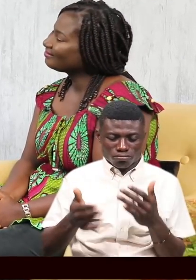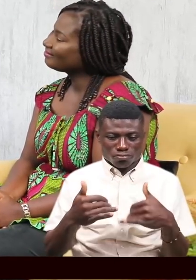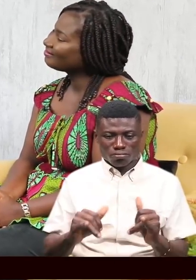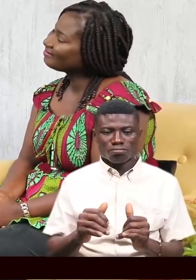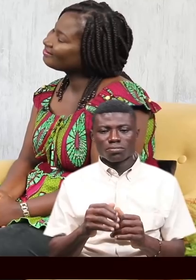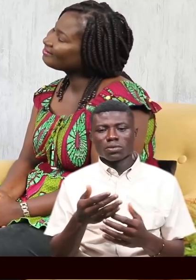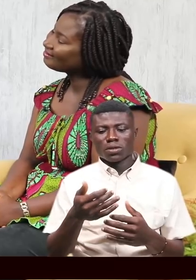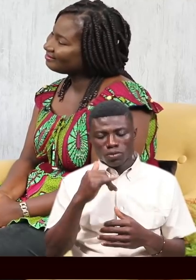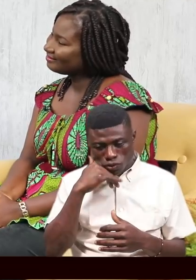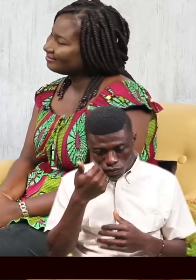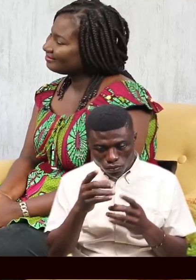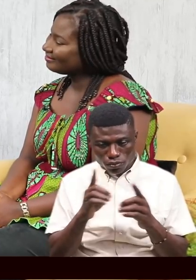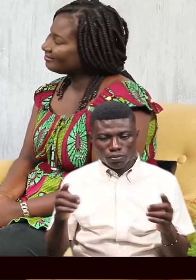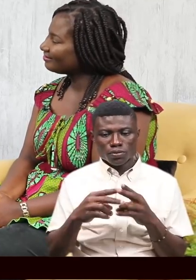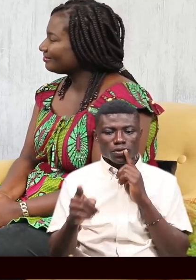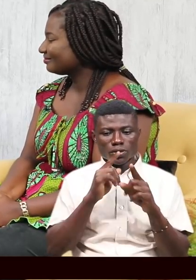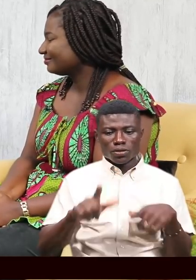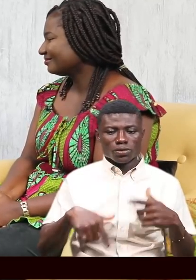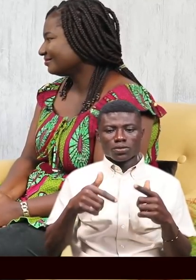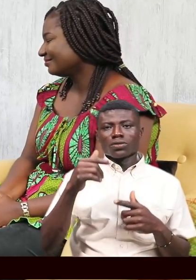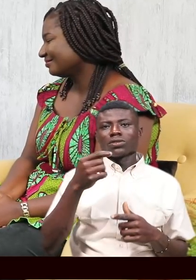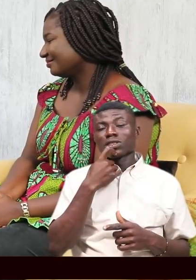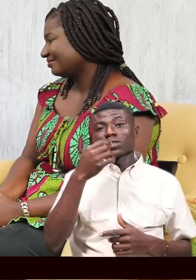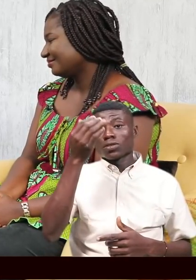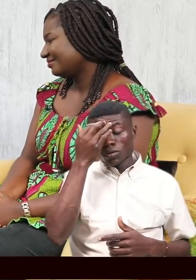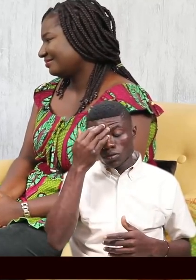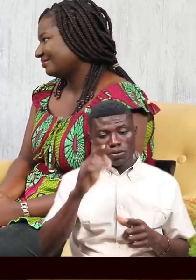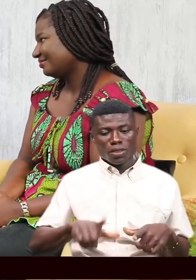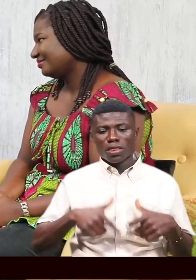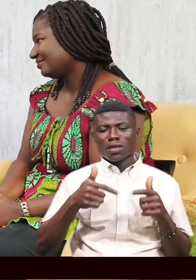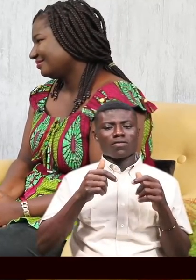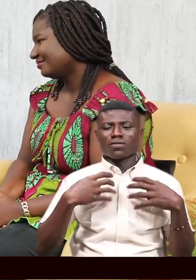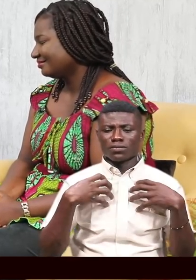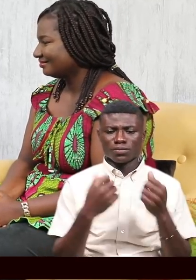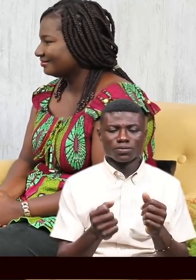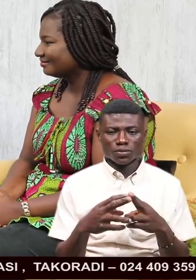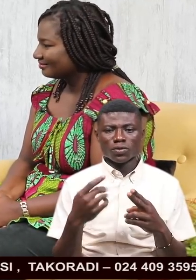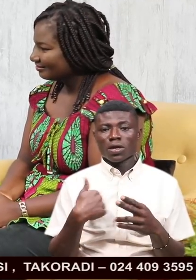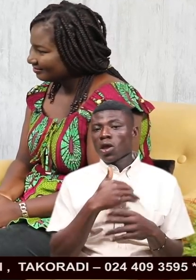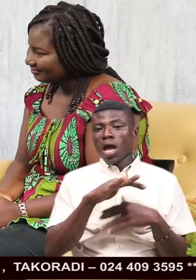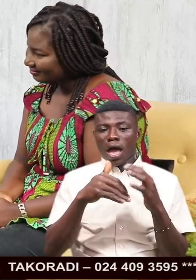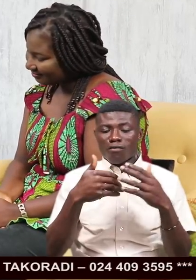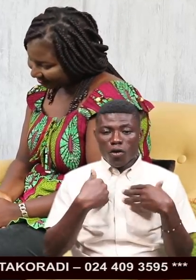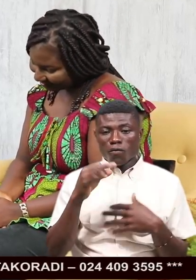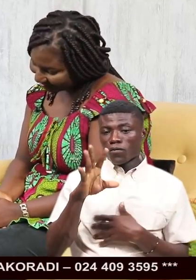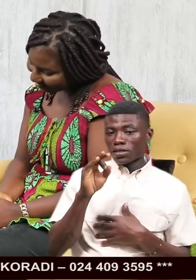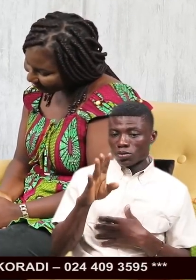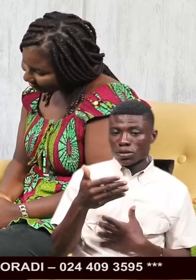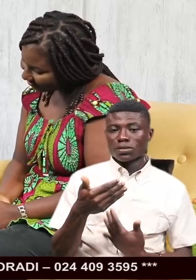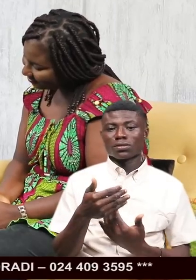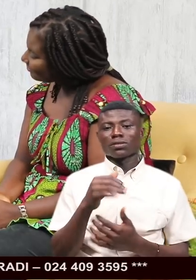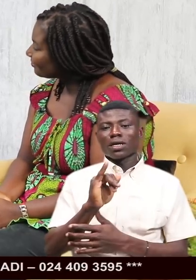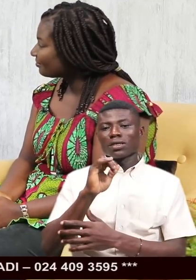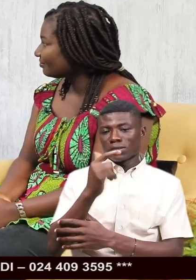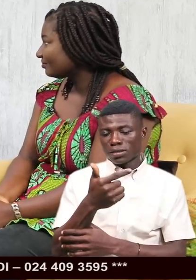Now it's in the pipeline. Air Talk Life, you're saying no and live well. DHO is social media pages and Talk Life GH or Facebook